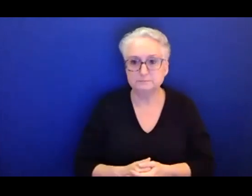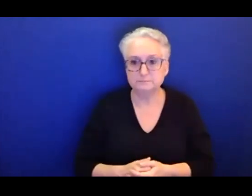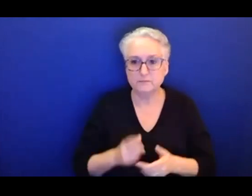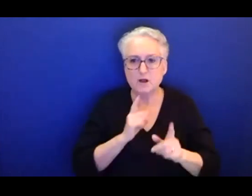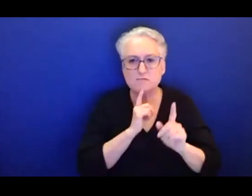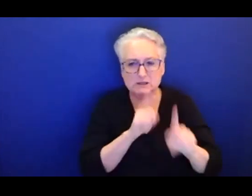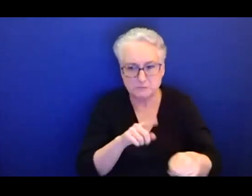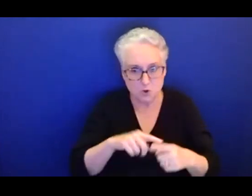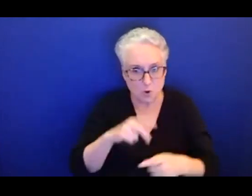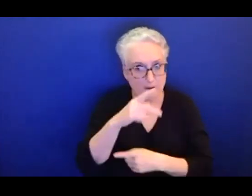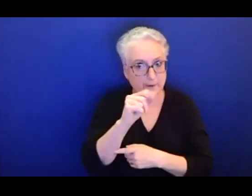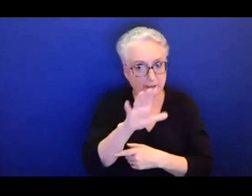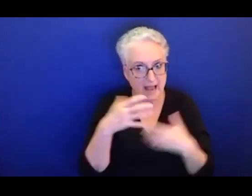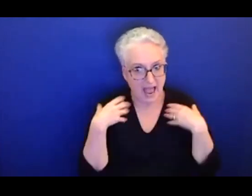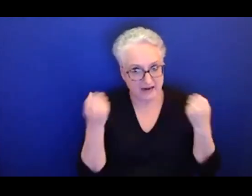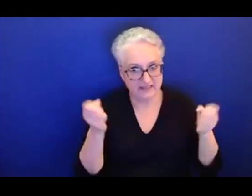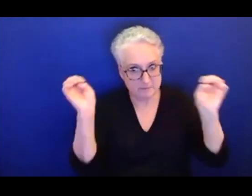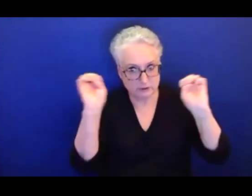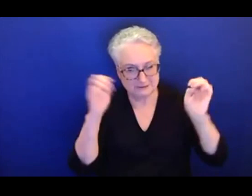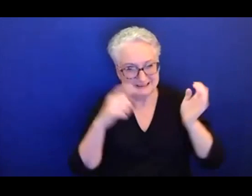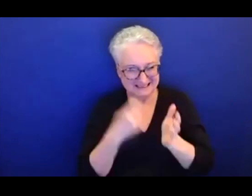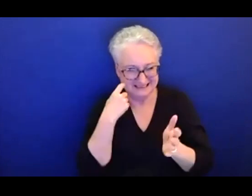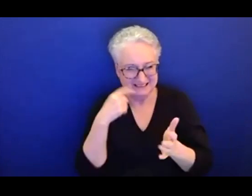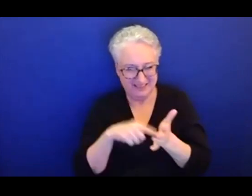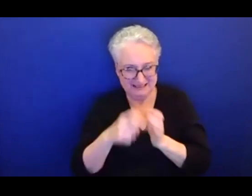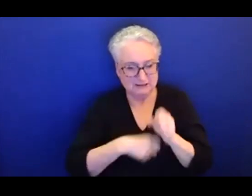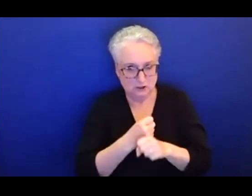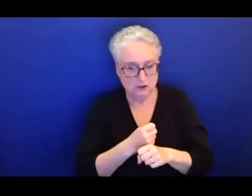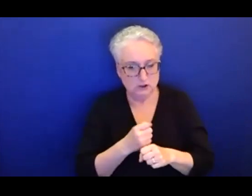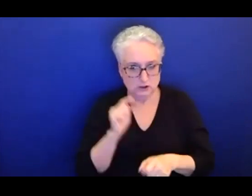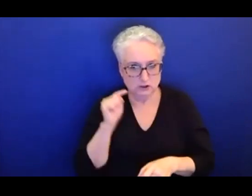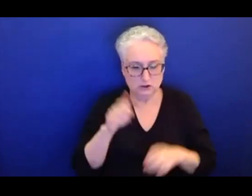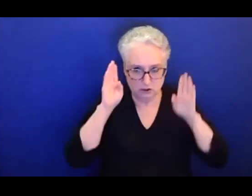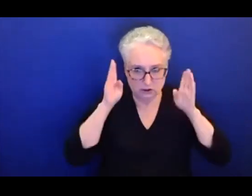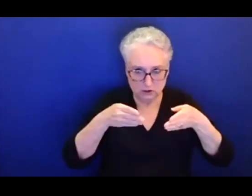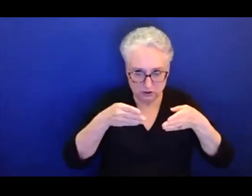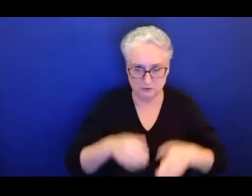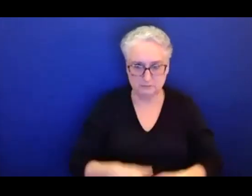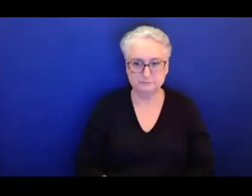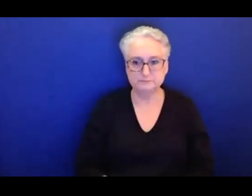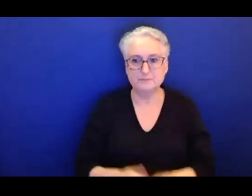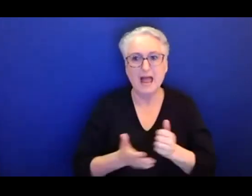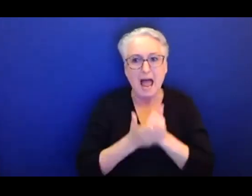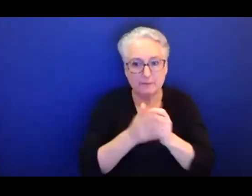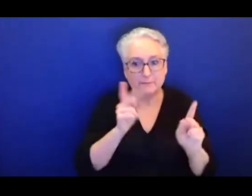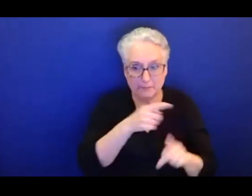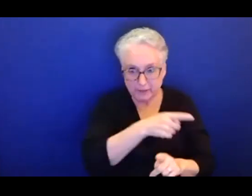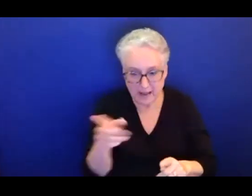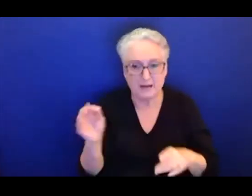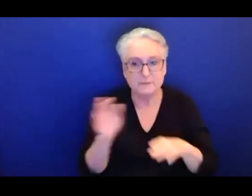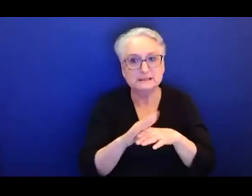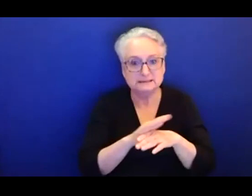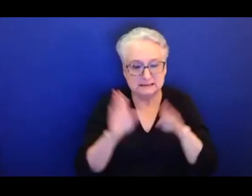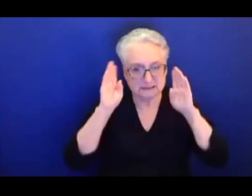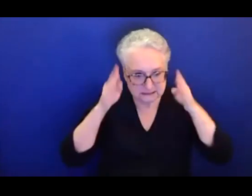negative economic impacts to the residents and businesses, replace lost public sector revenue due